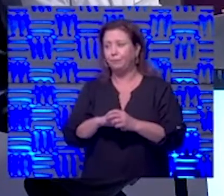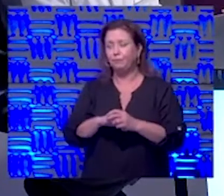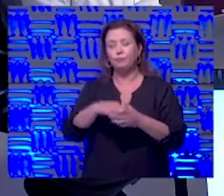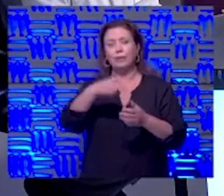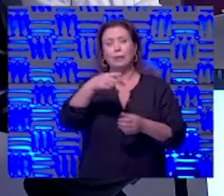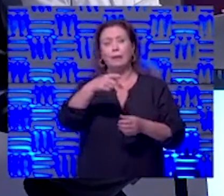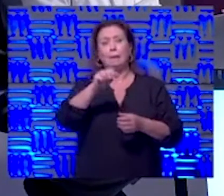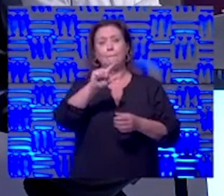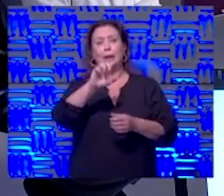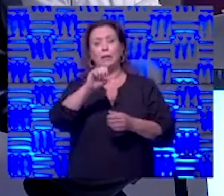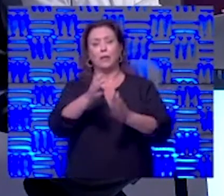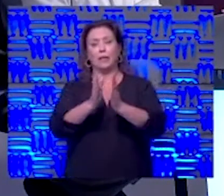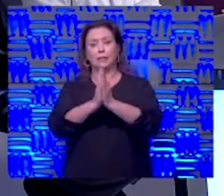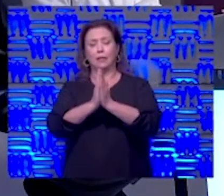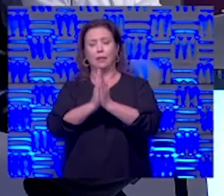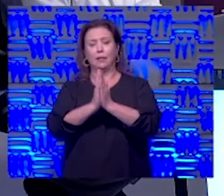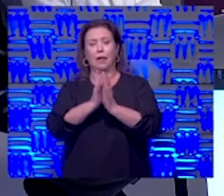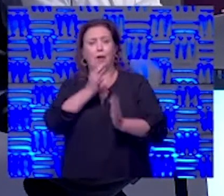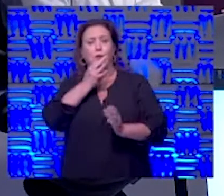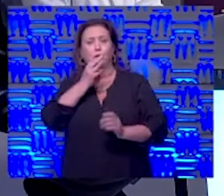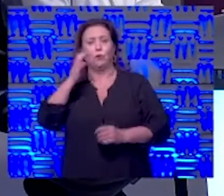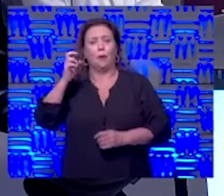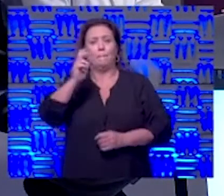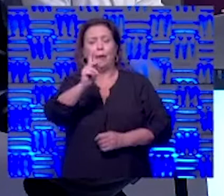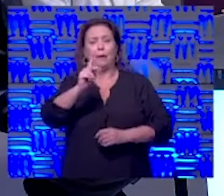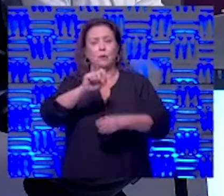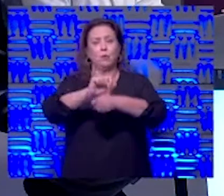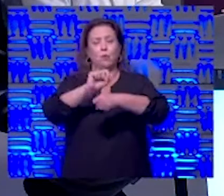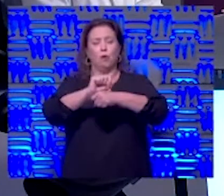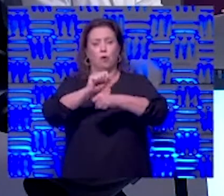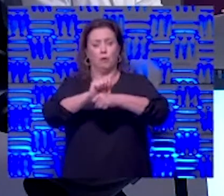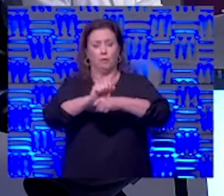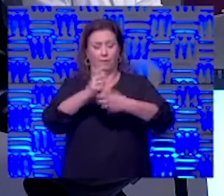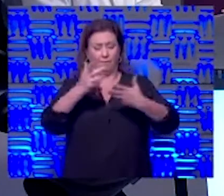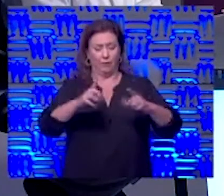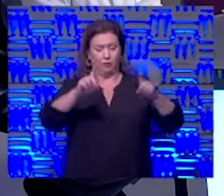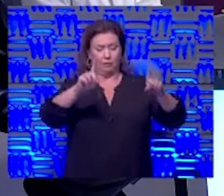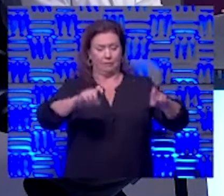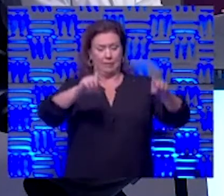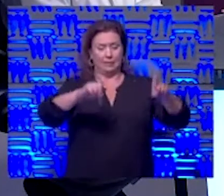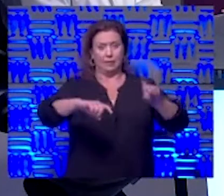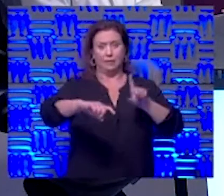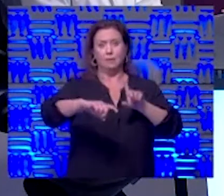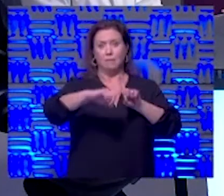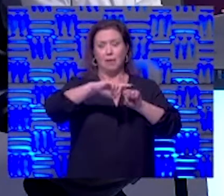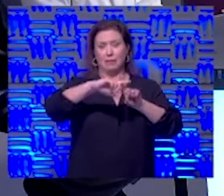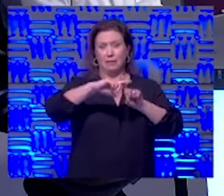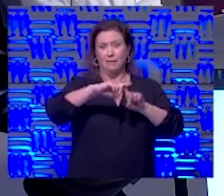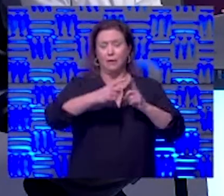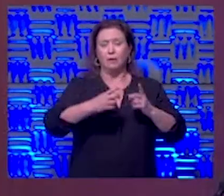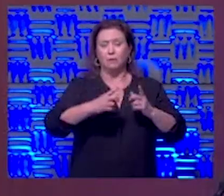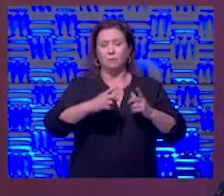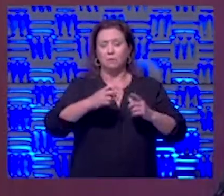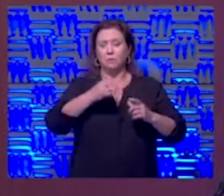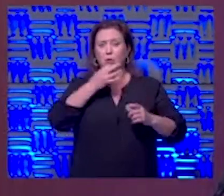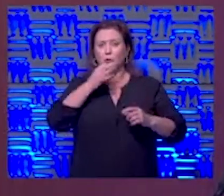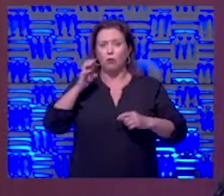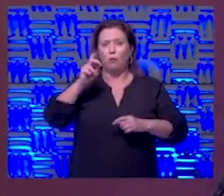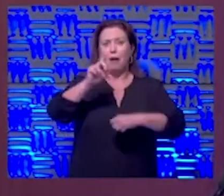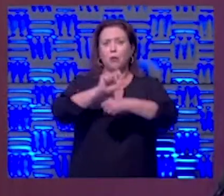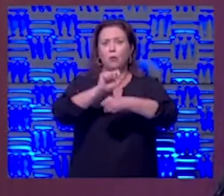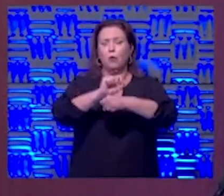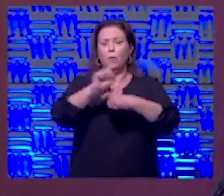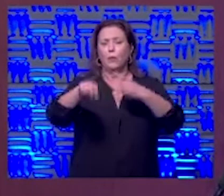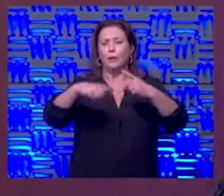how soon can you return to work after a positive test? What are we telling the people in the nursing homes?